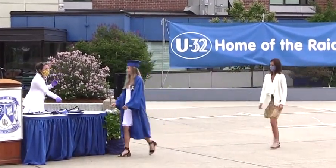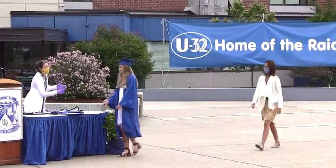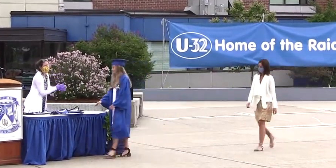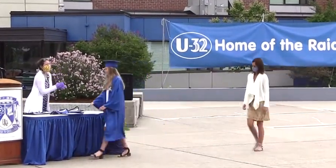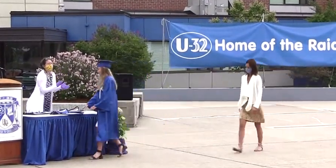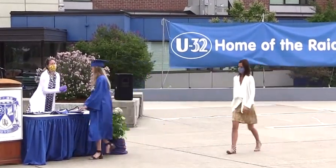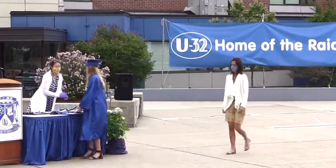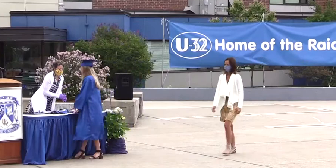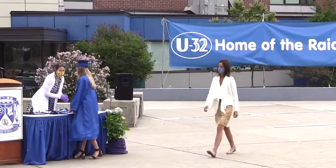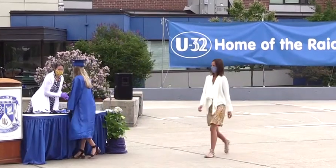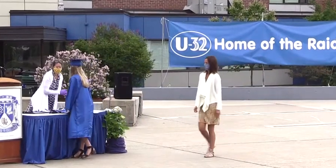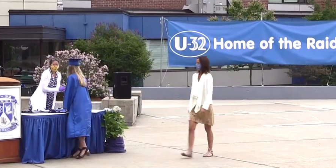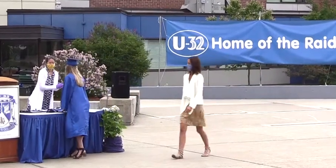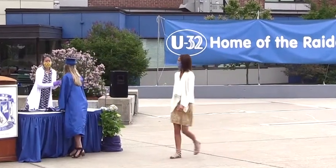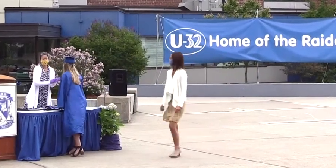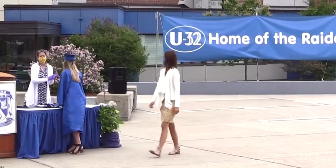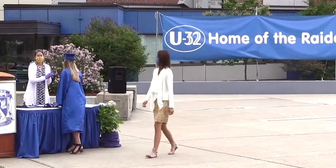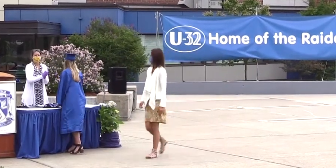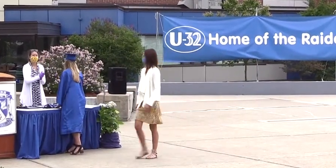School principal.